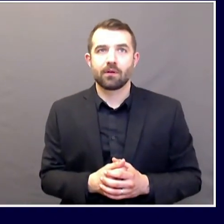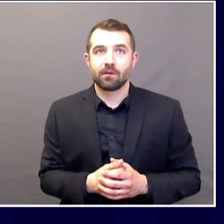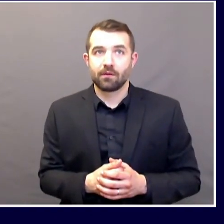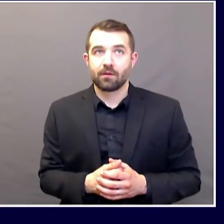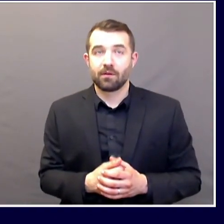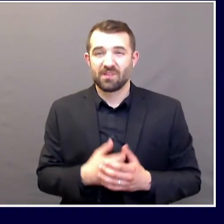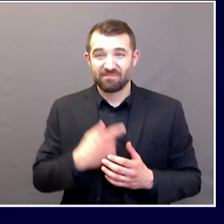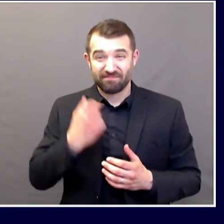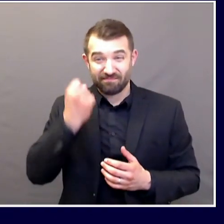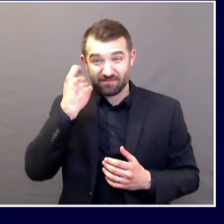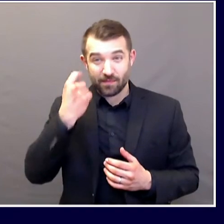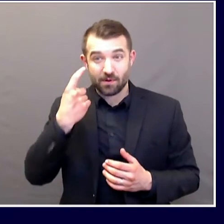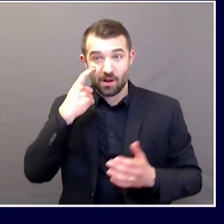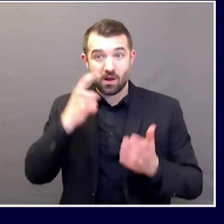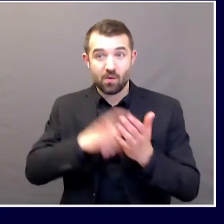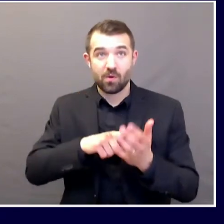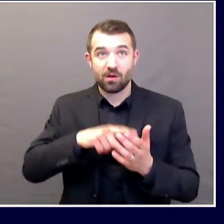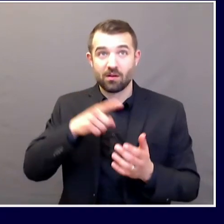December and January.